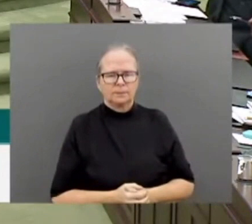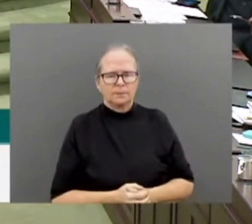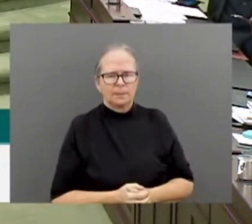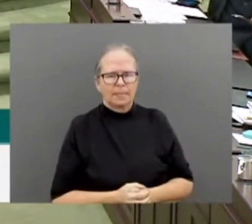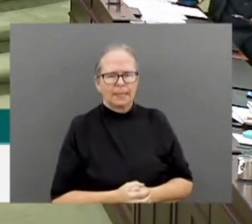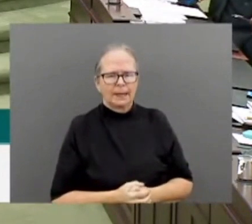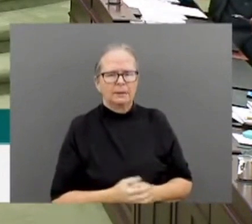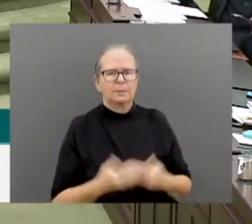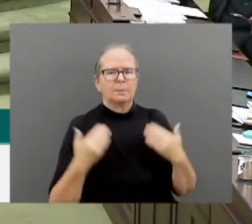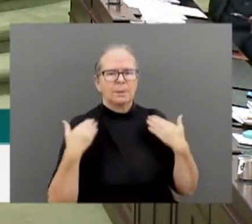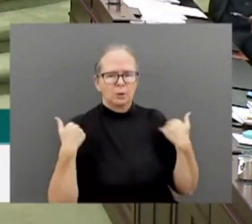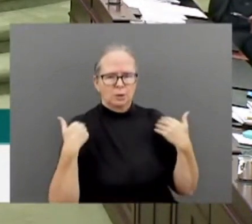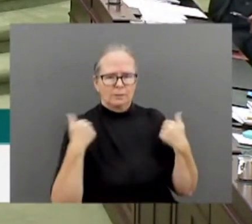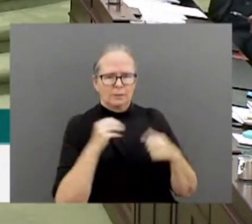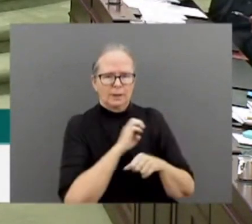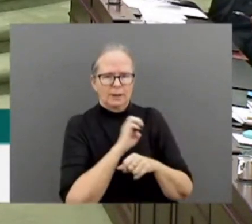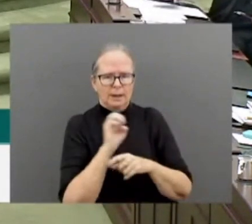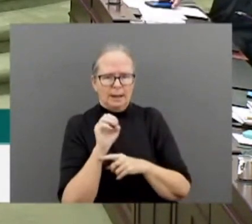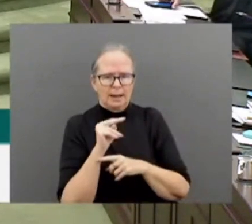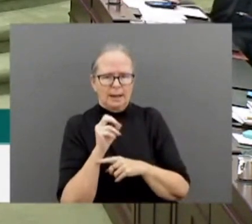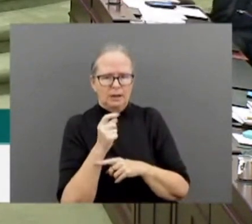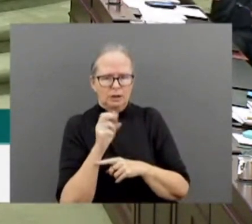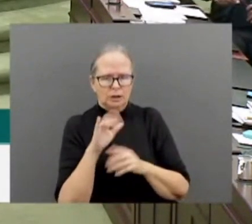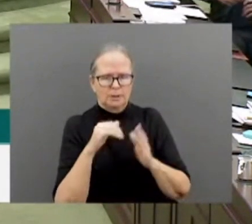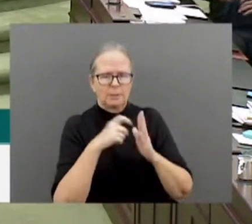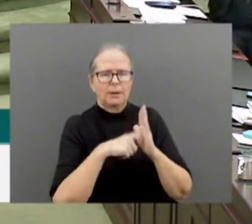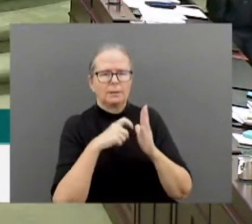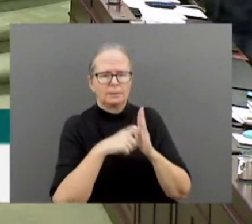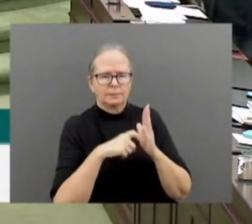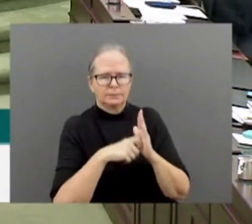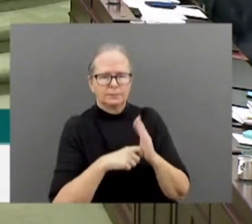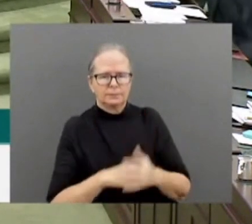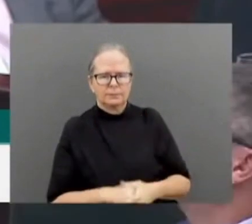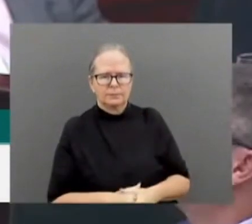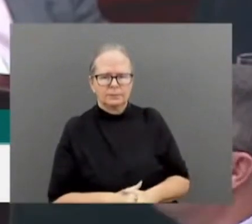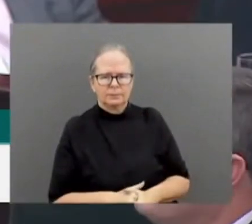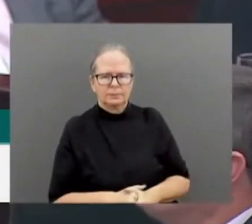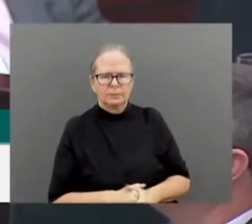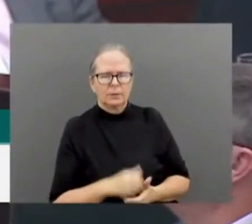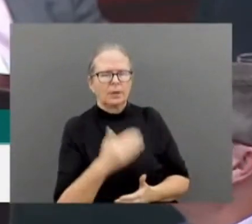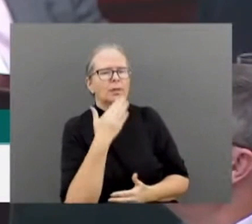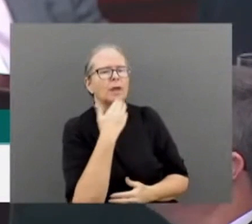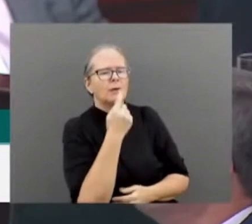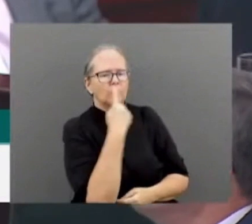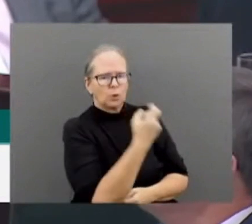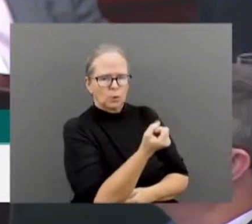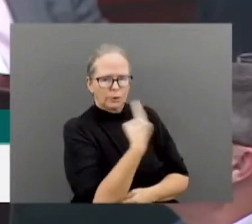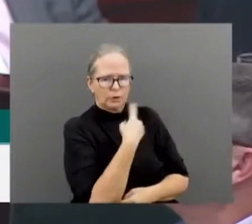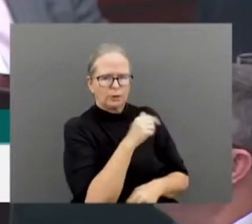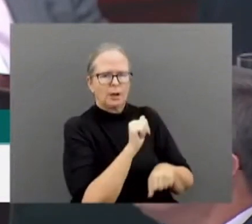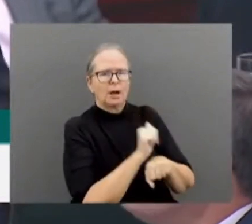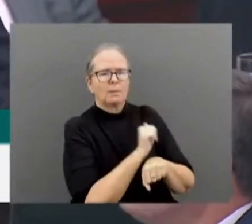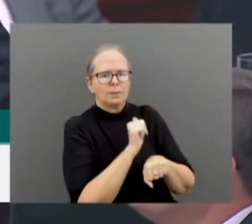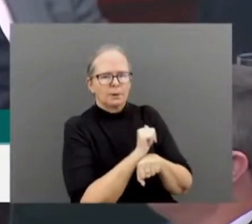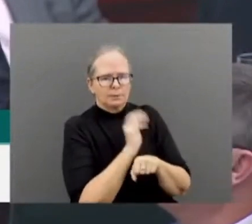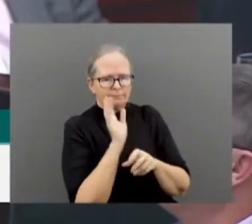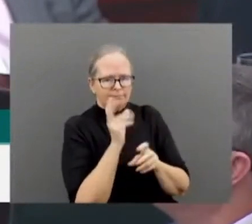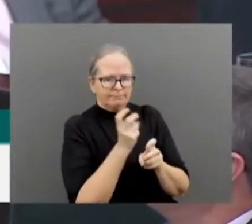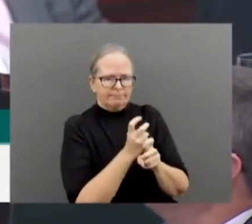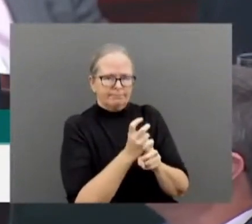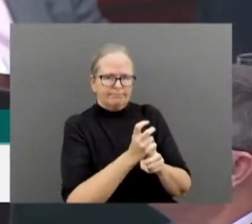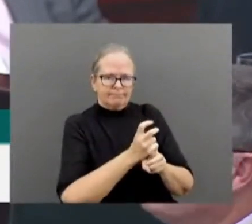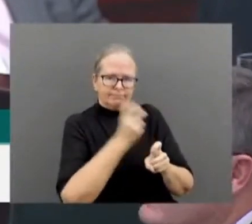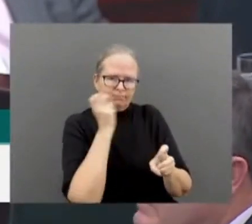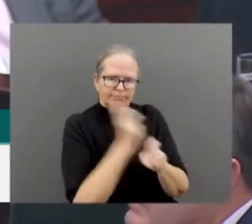Thank you, Mr. Speaker, and thank you to the member for the question. First of all, Alberta has some of the toughest, most stringent coal regulations in the entire planet. But,